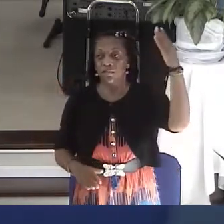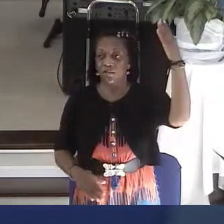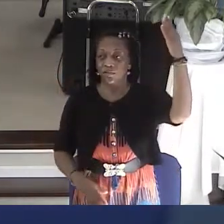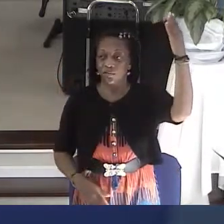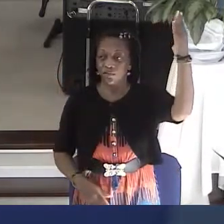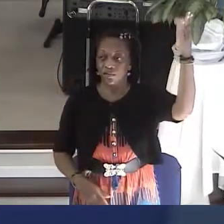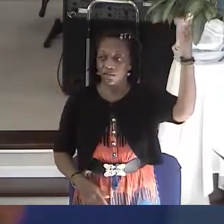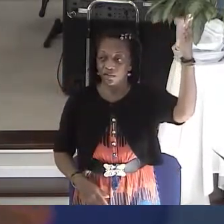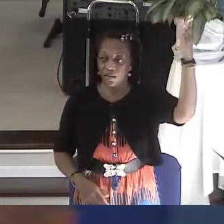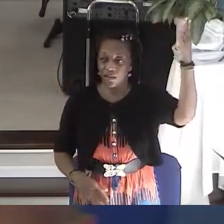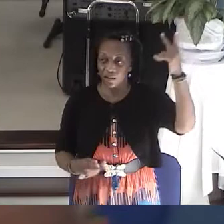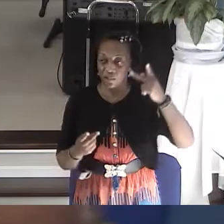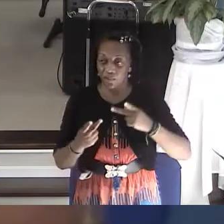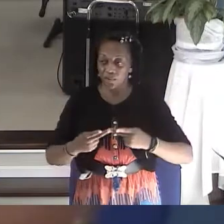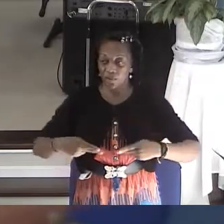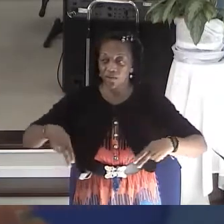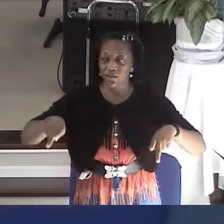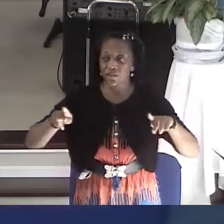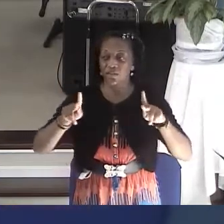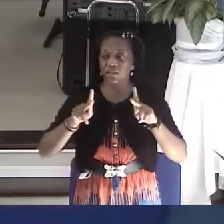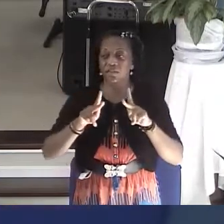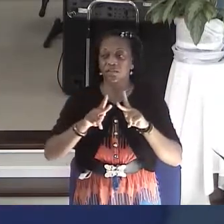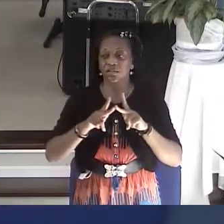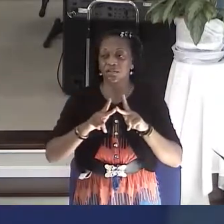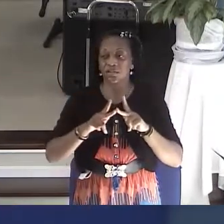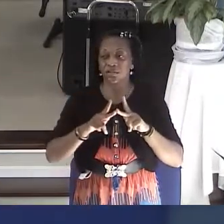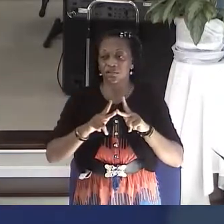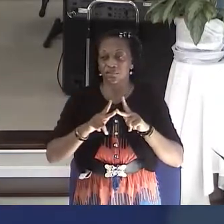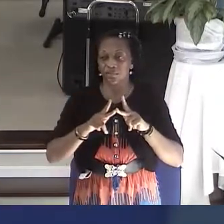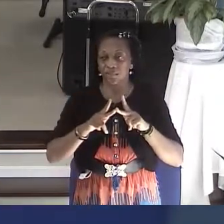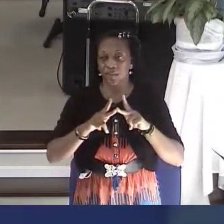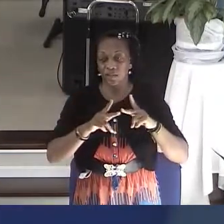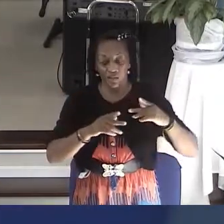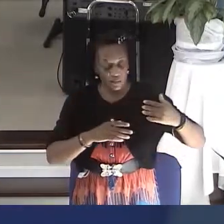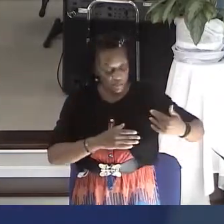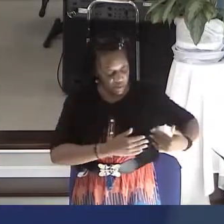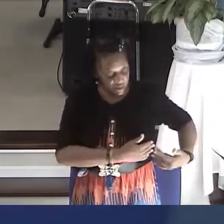Lord, to Thy precious